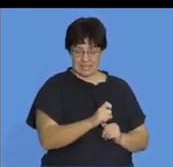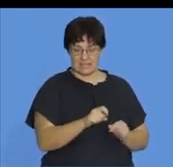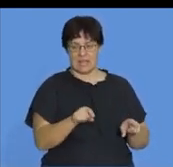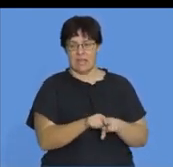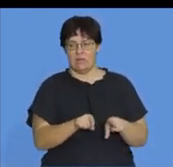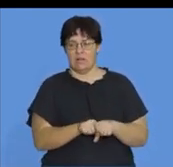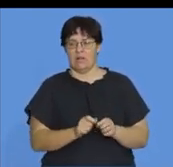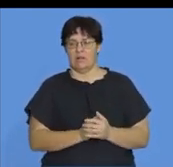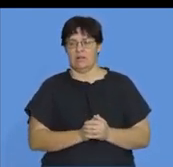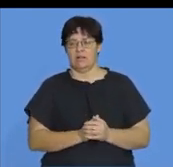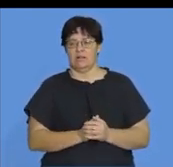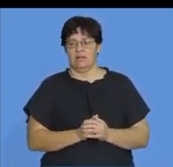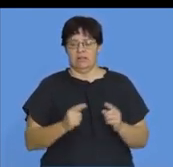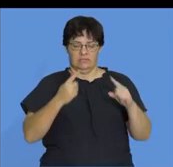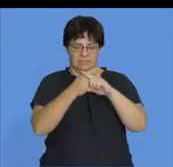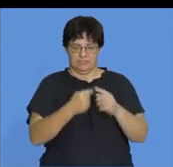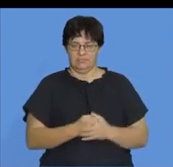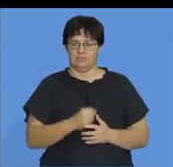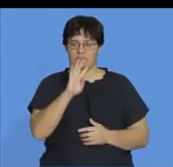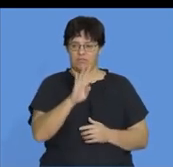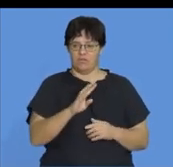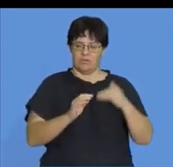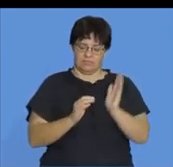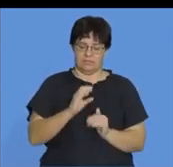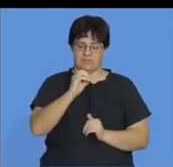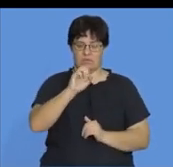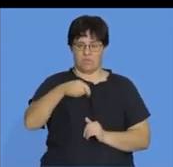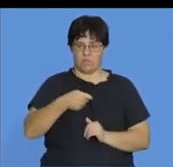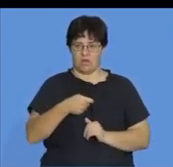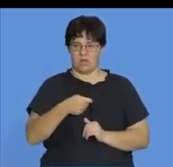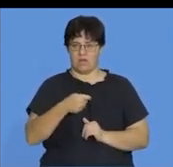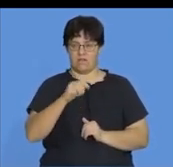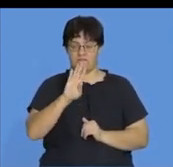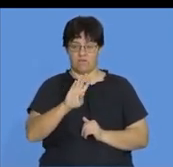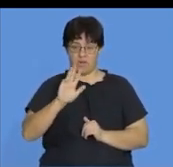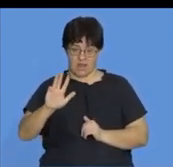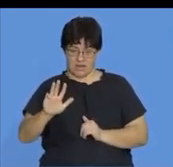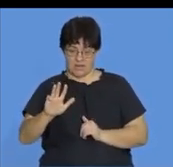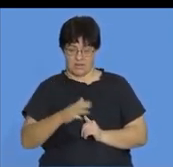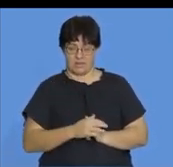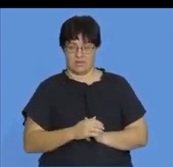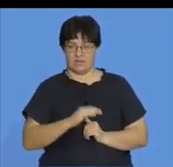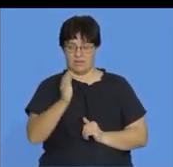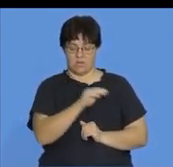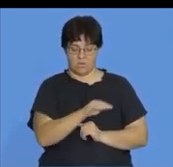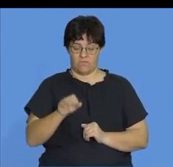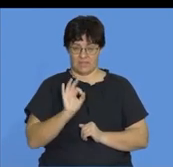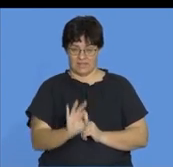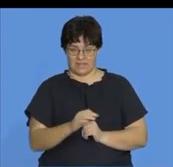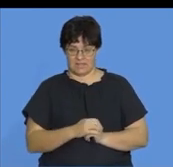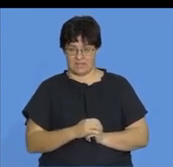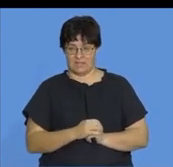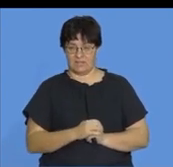becomes, we cross multiply 4 multiplied by 0.49, right, over